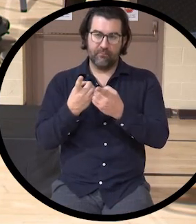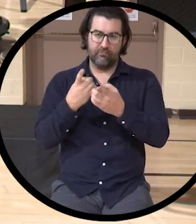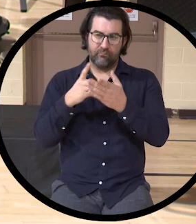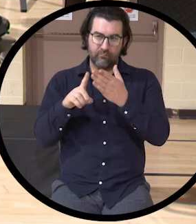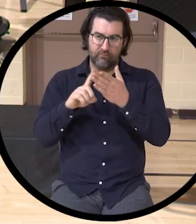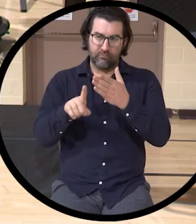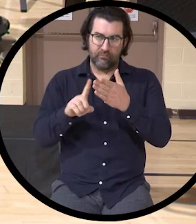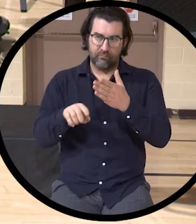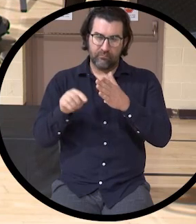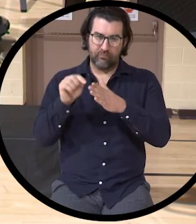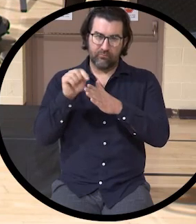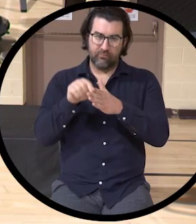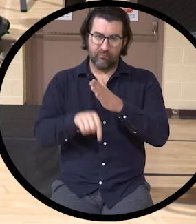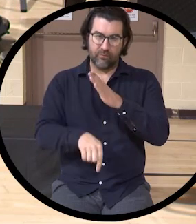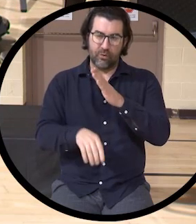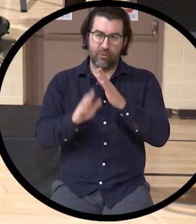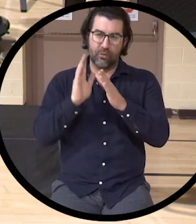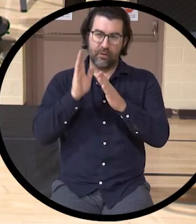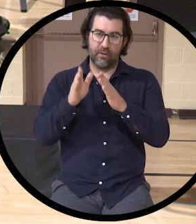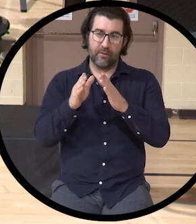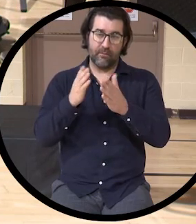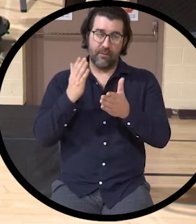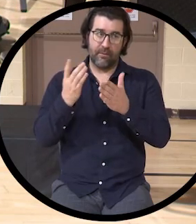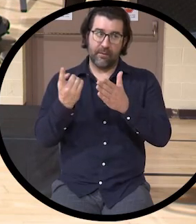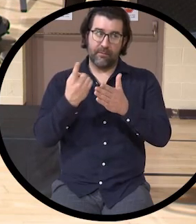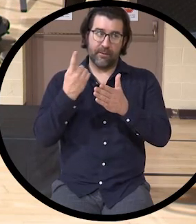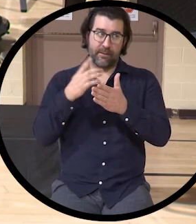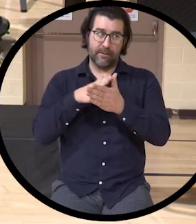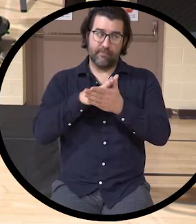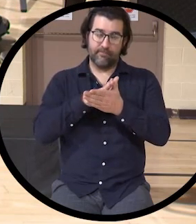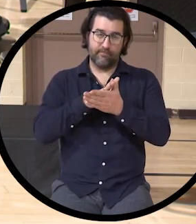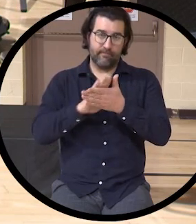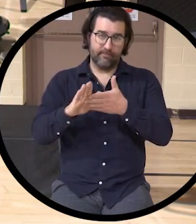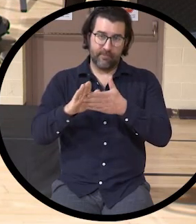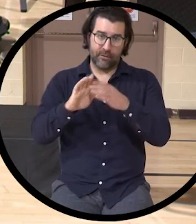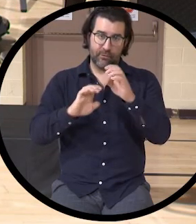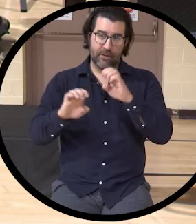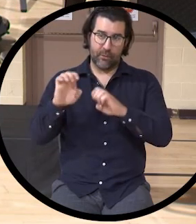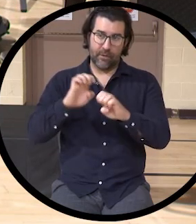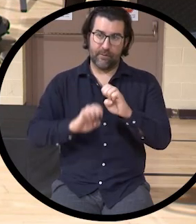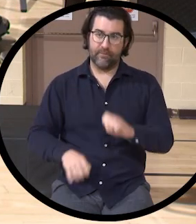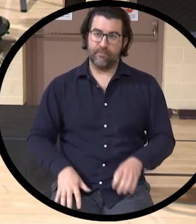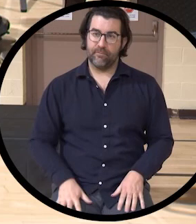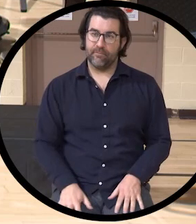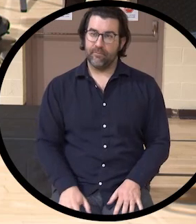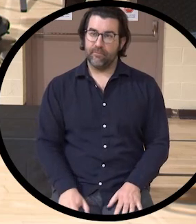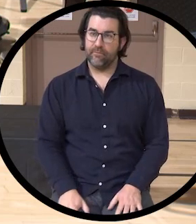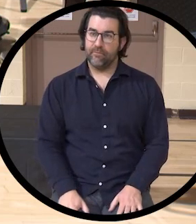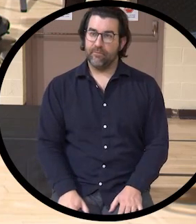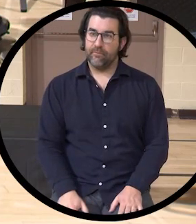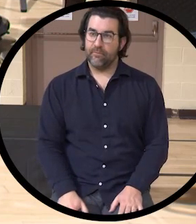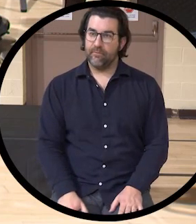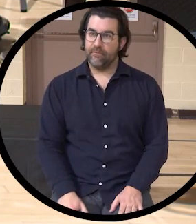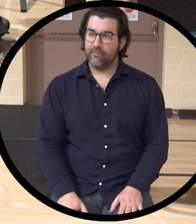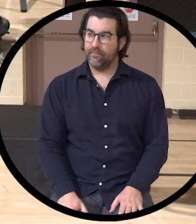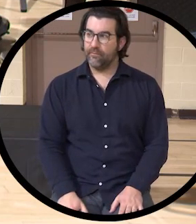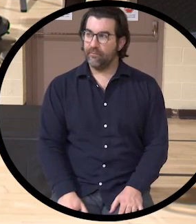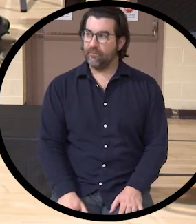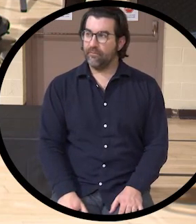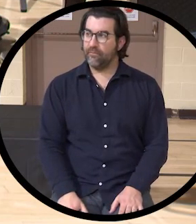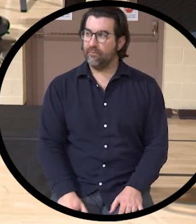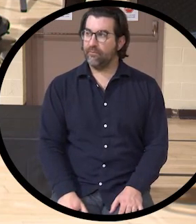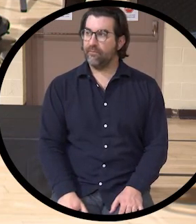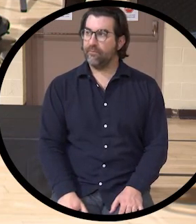investigate further. It might just be that things need cleaned out or evaluated. But yeah, thank you.